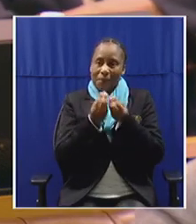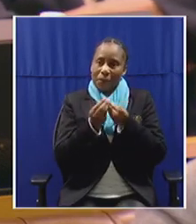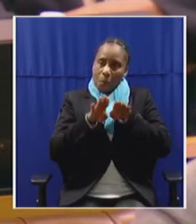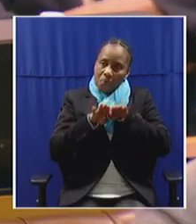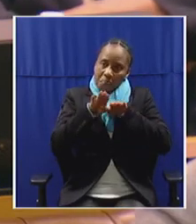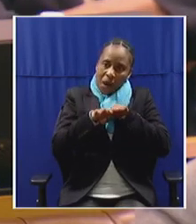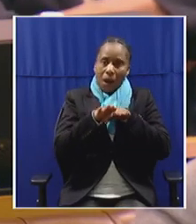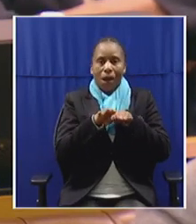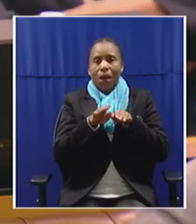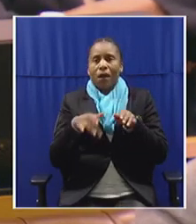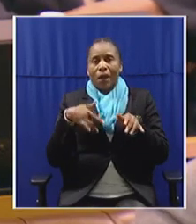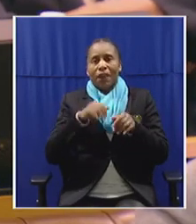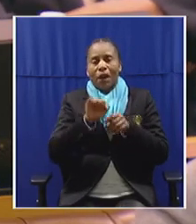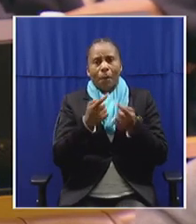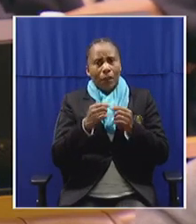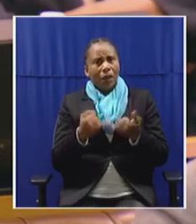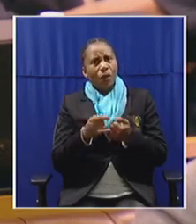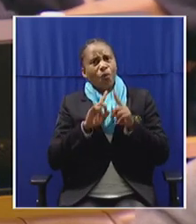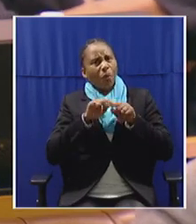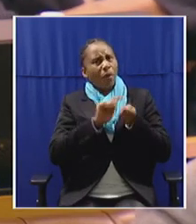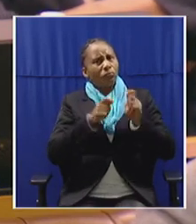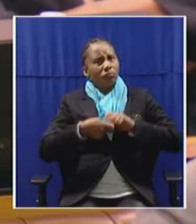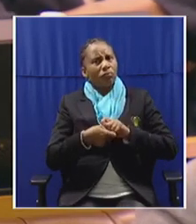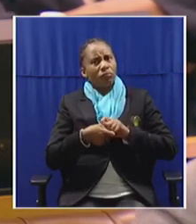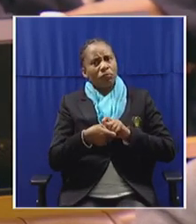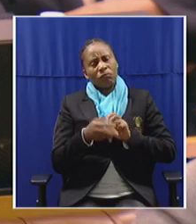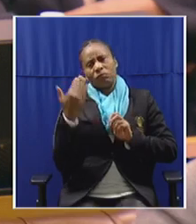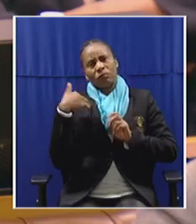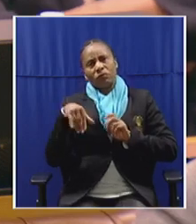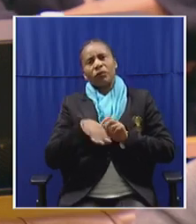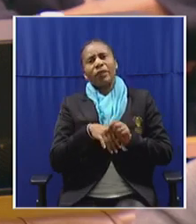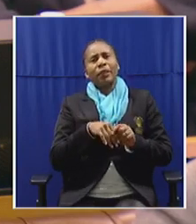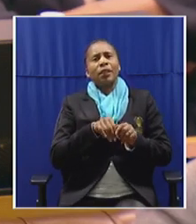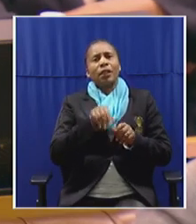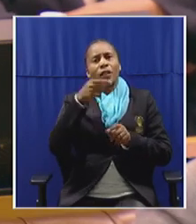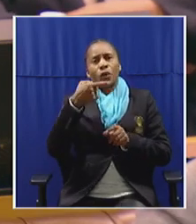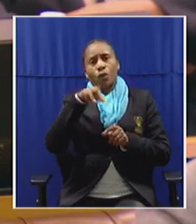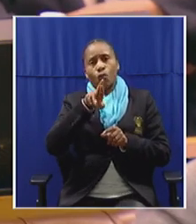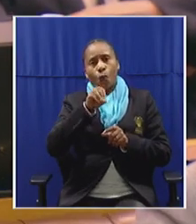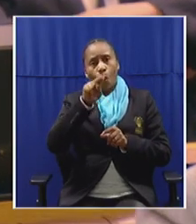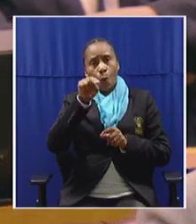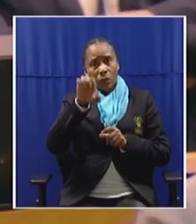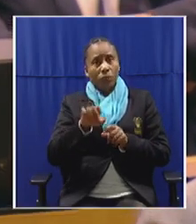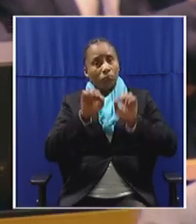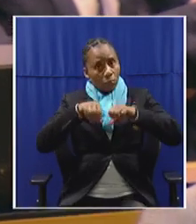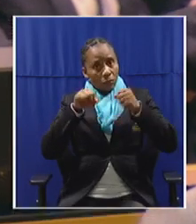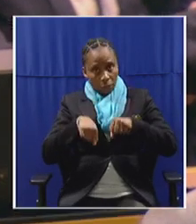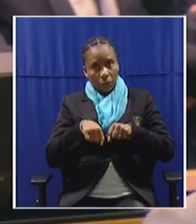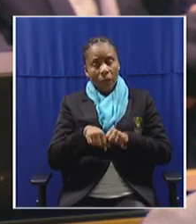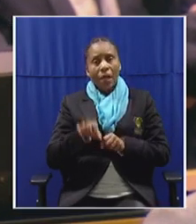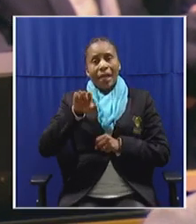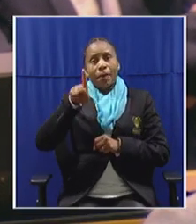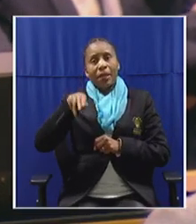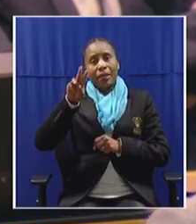in an interesting plot twist, former Deputy Minister Jeremy Cronin admitted that if EPWP participants were to be paid